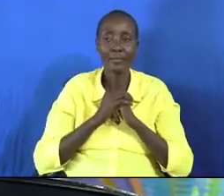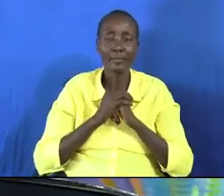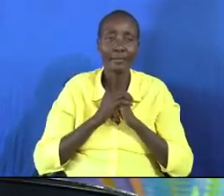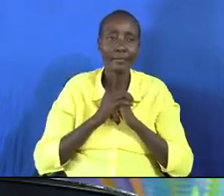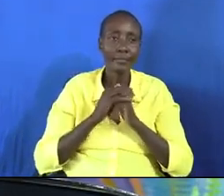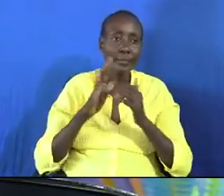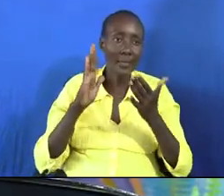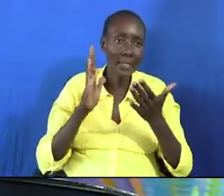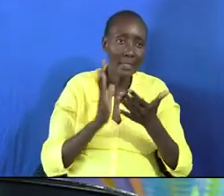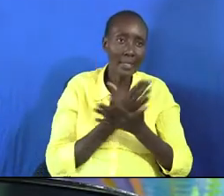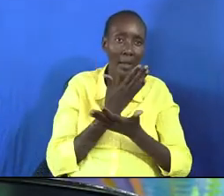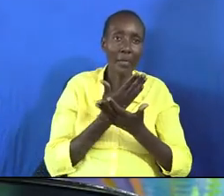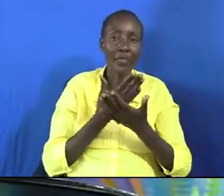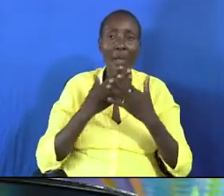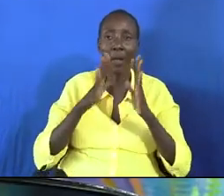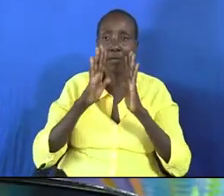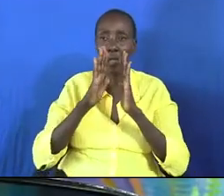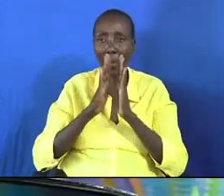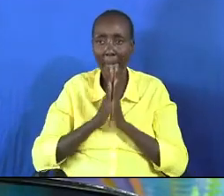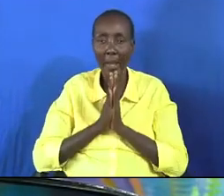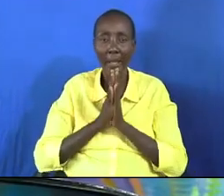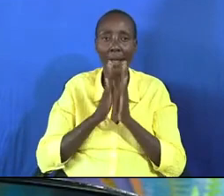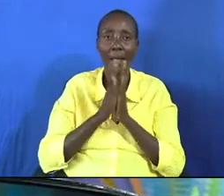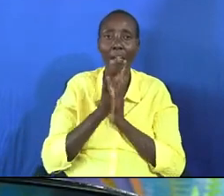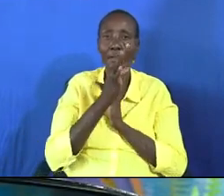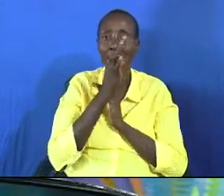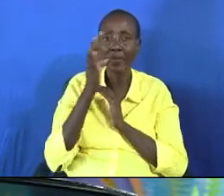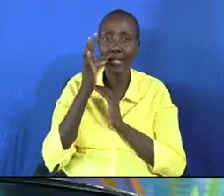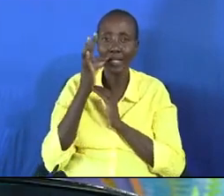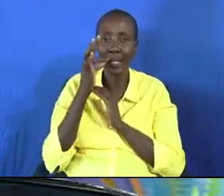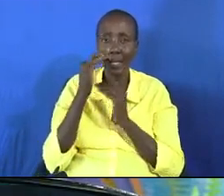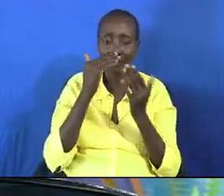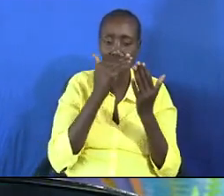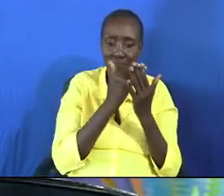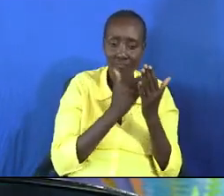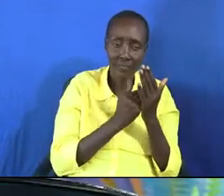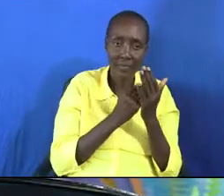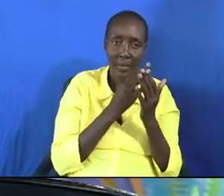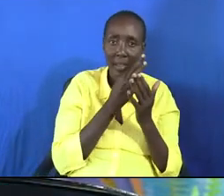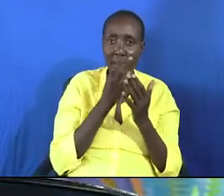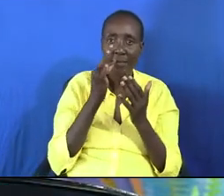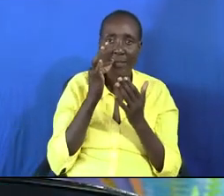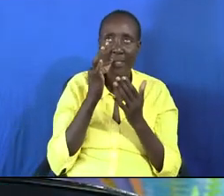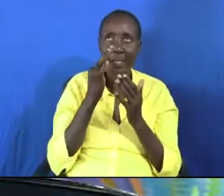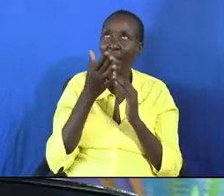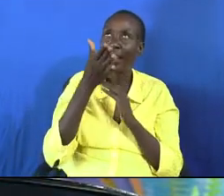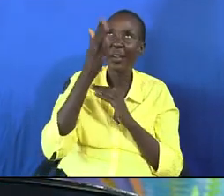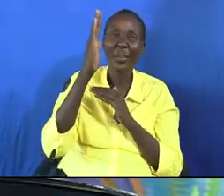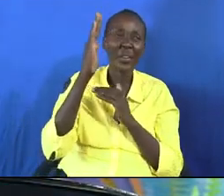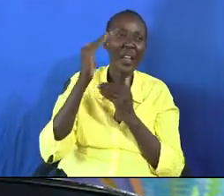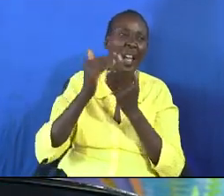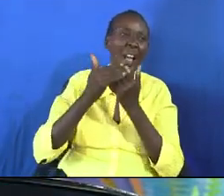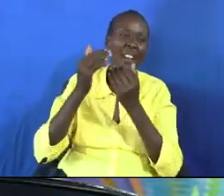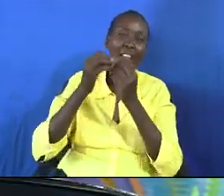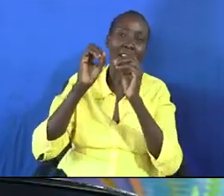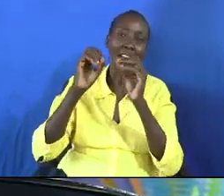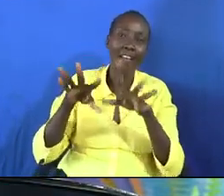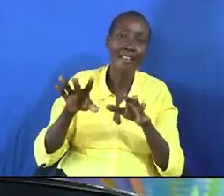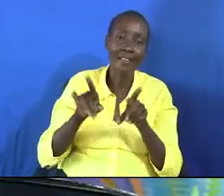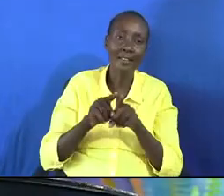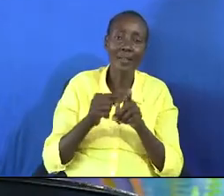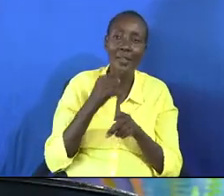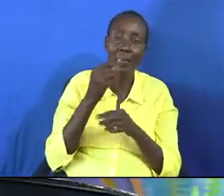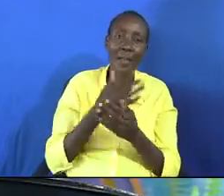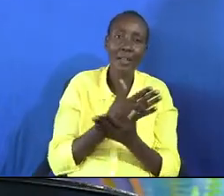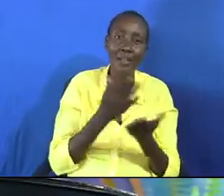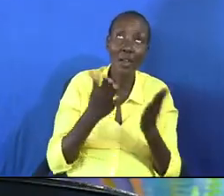Some of the disciplines are prayer and fasting. Fasting does not move God, because as I told you,